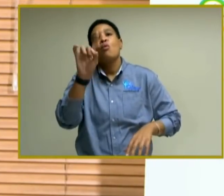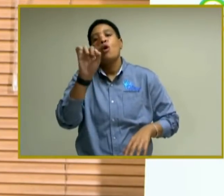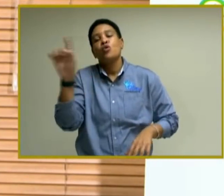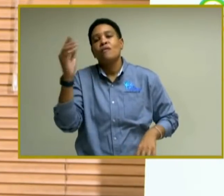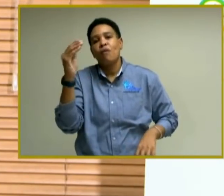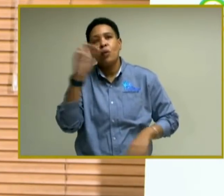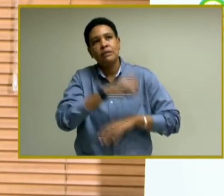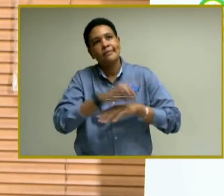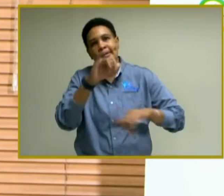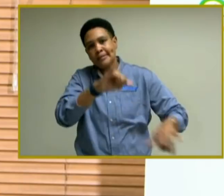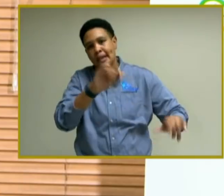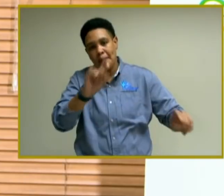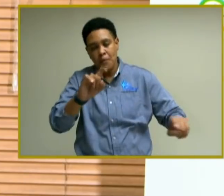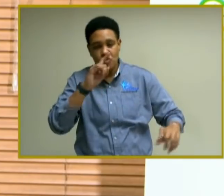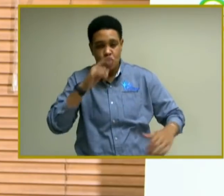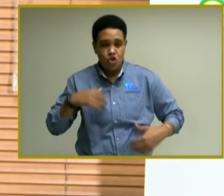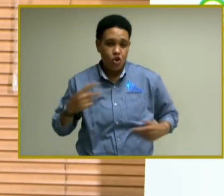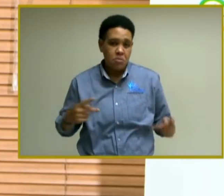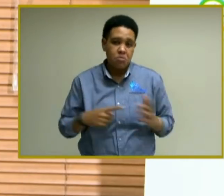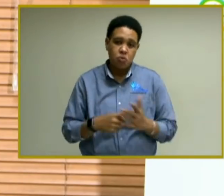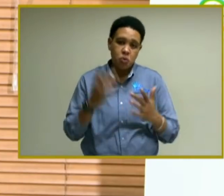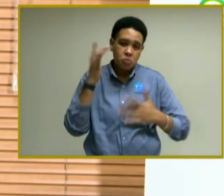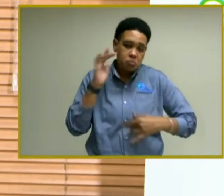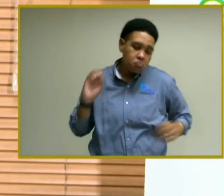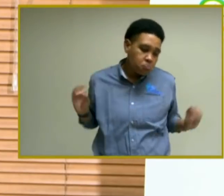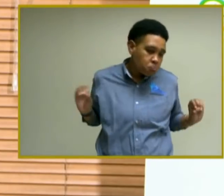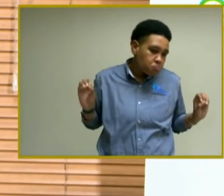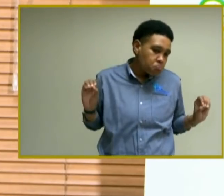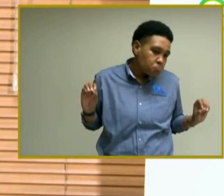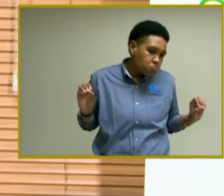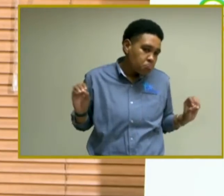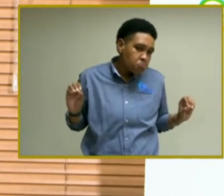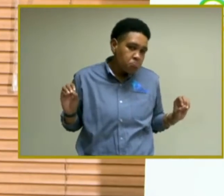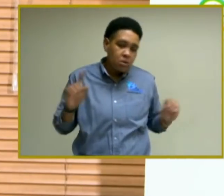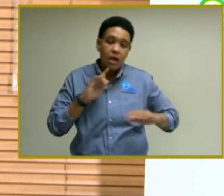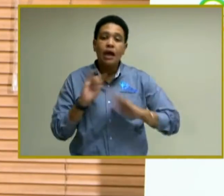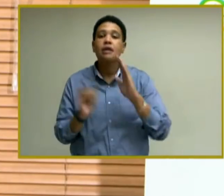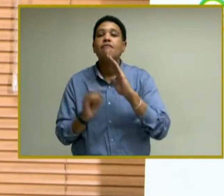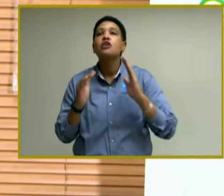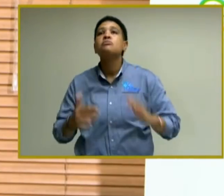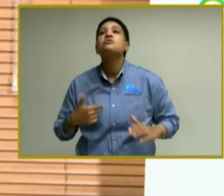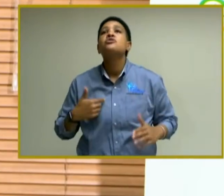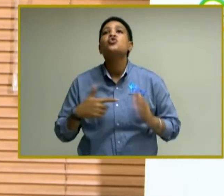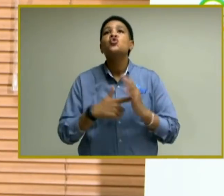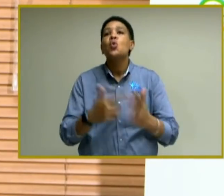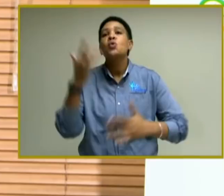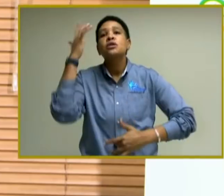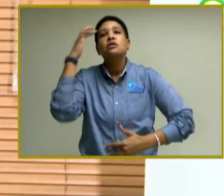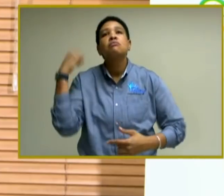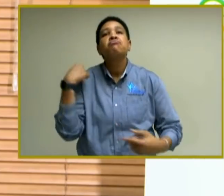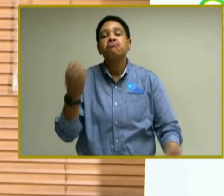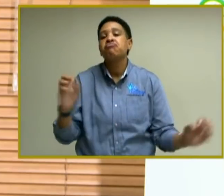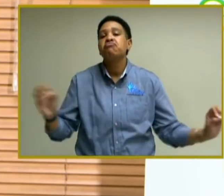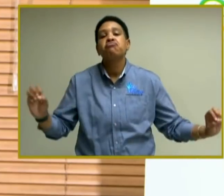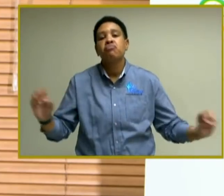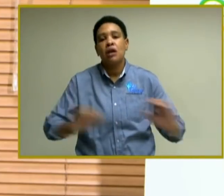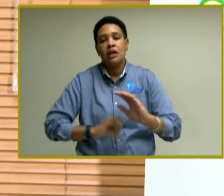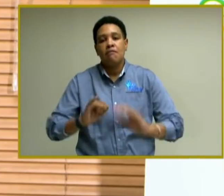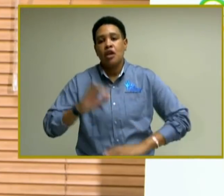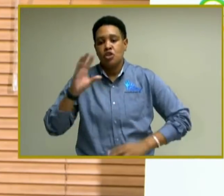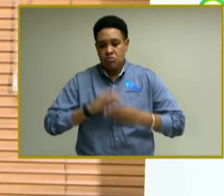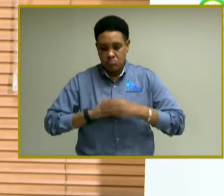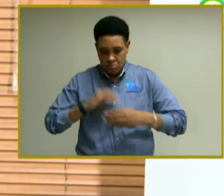be completely symptomless. An infected person may not show any symptoms over the days the infection is